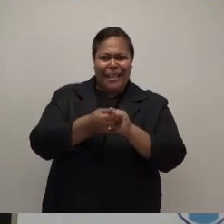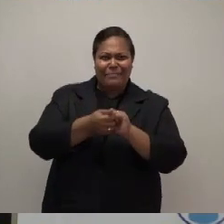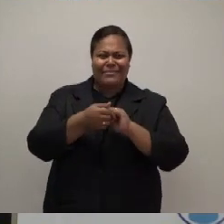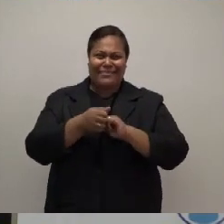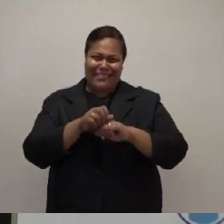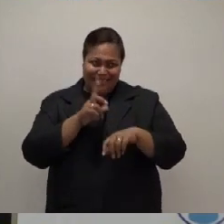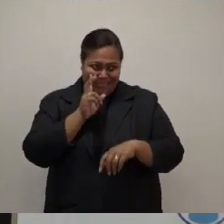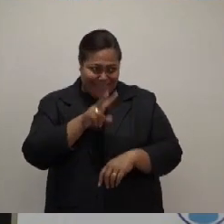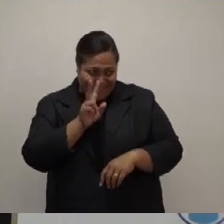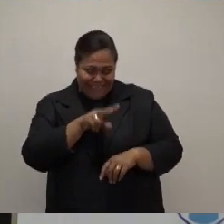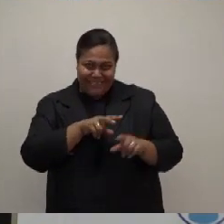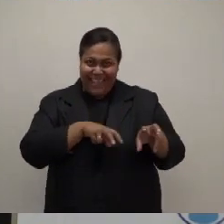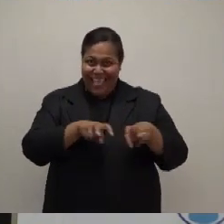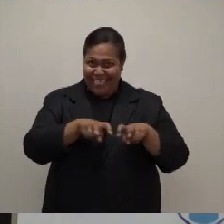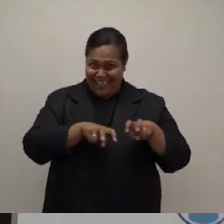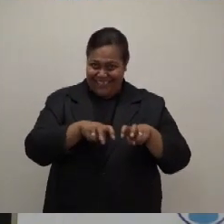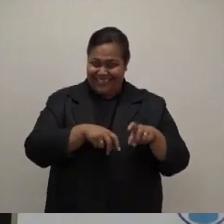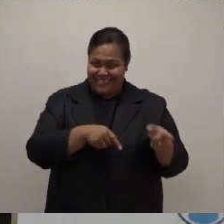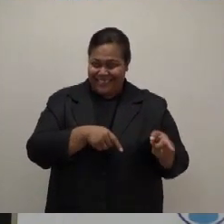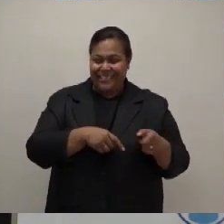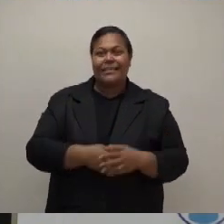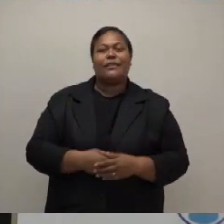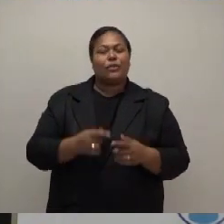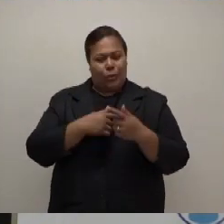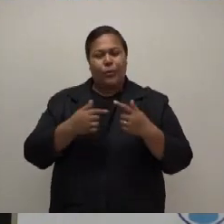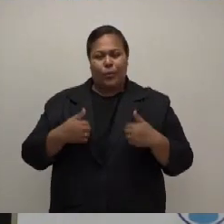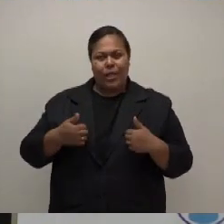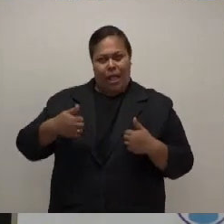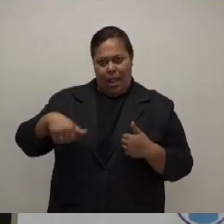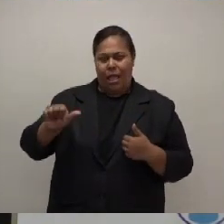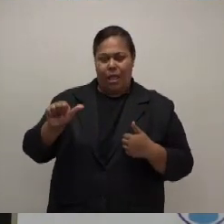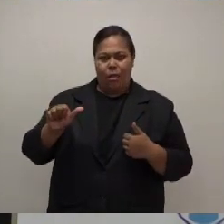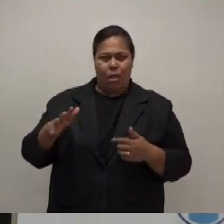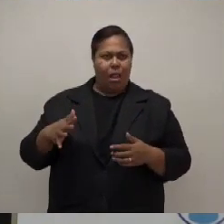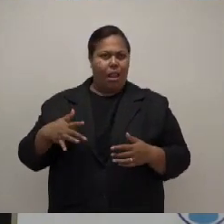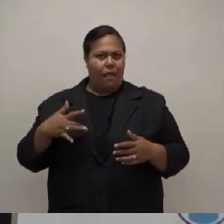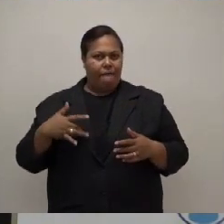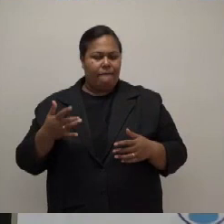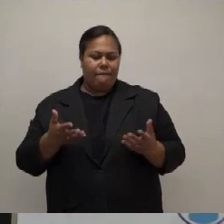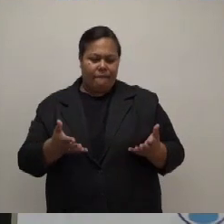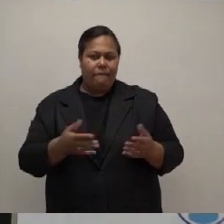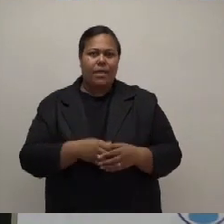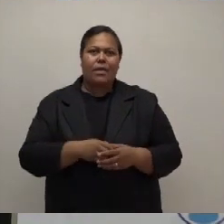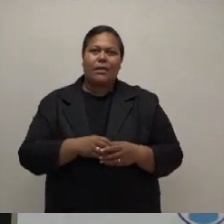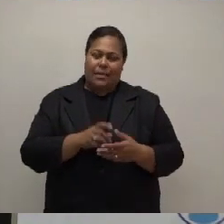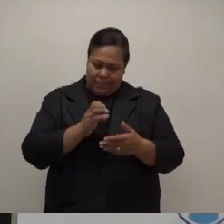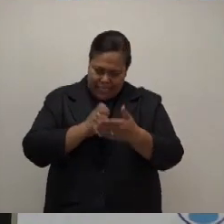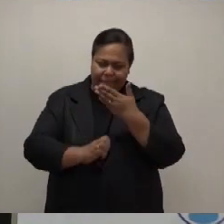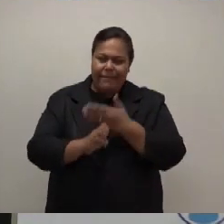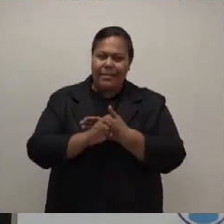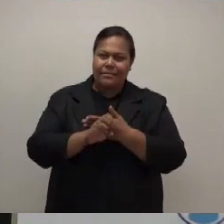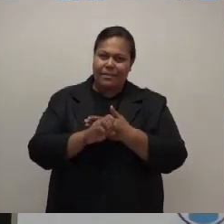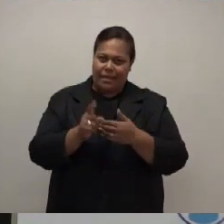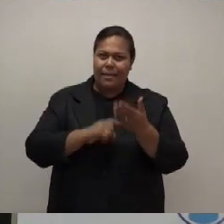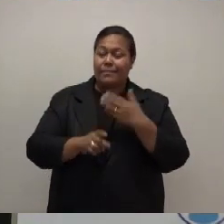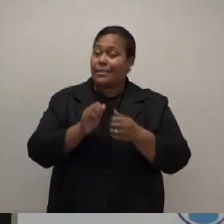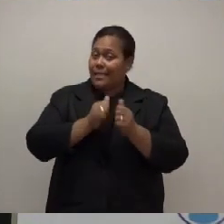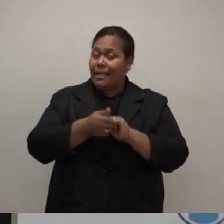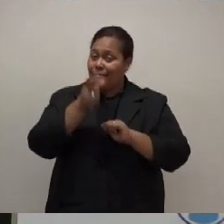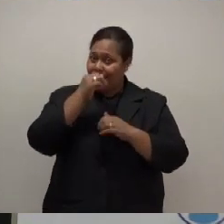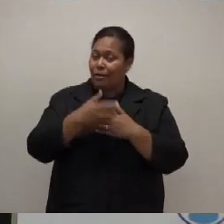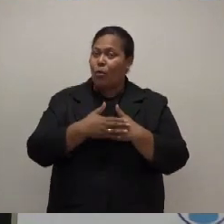in action. We'll be permitting live sporting events to resume, but with restrictions.